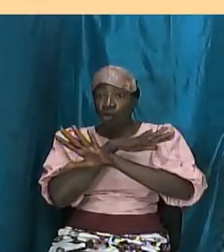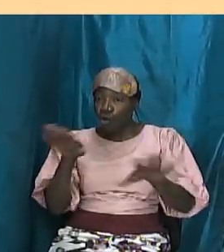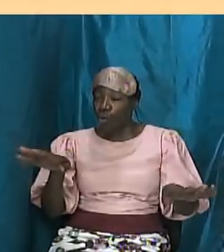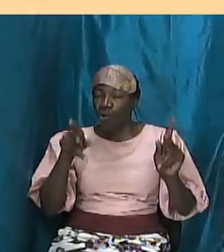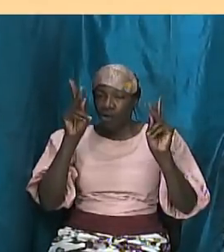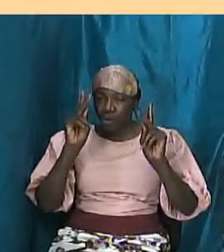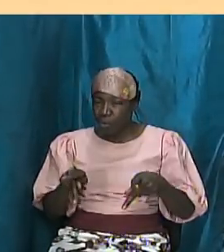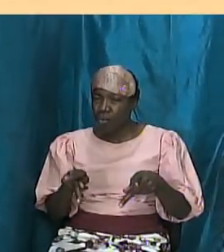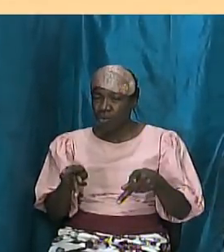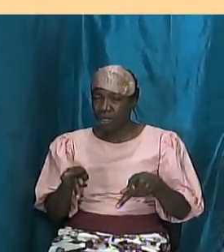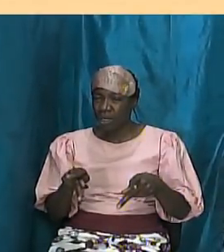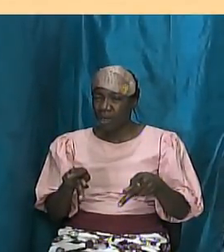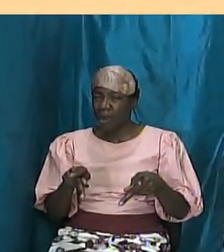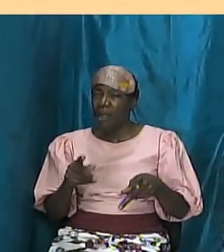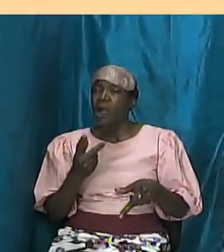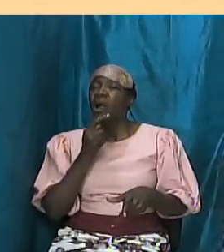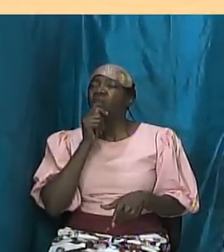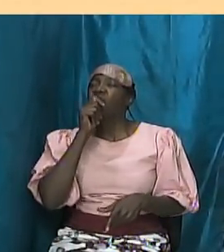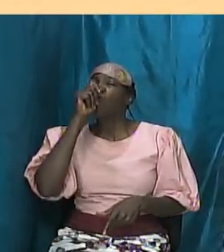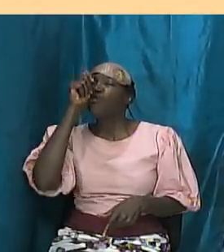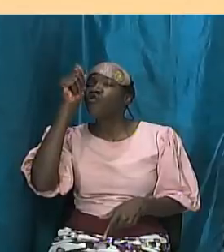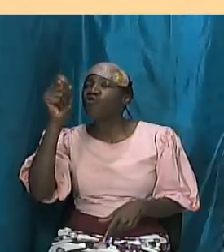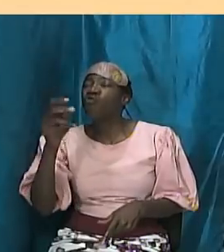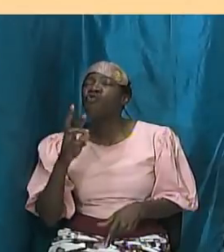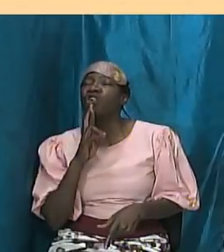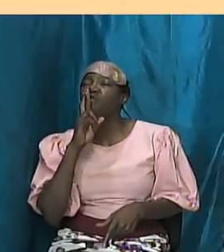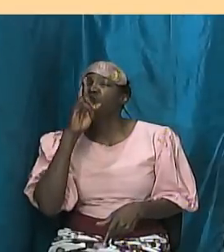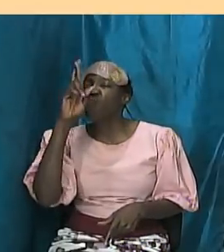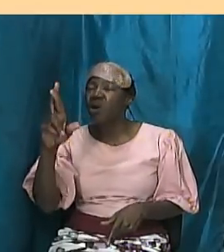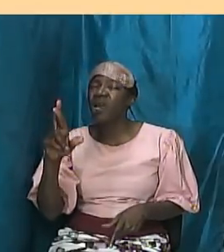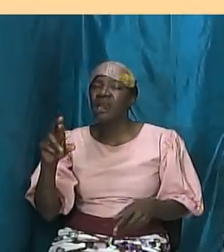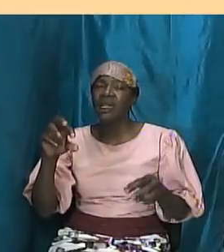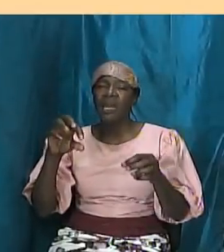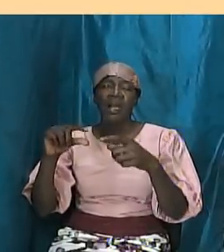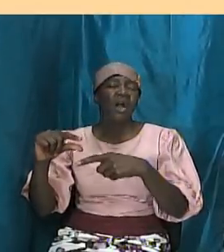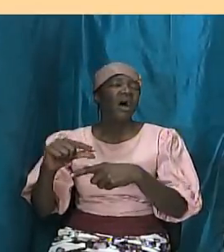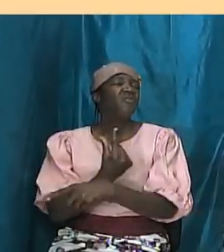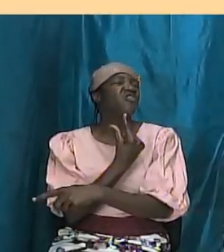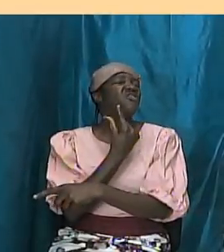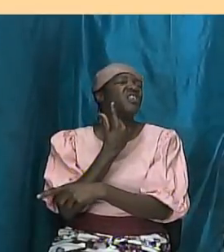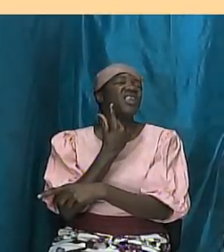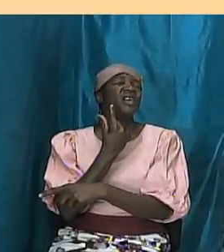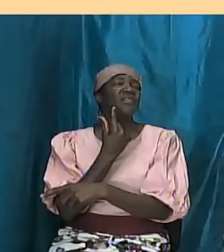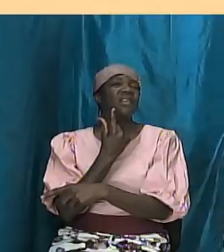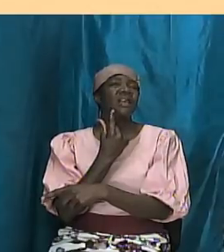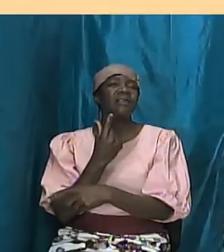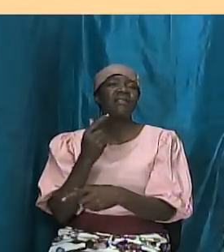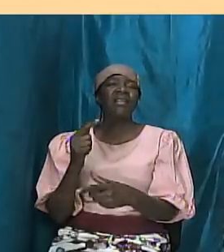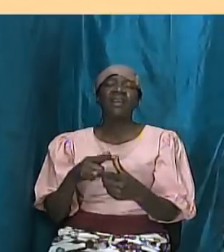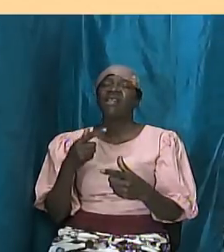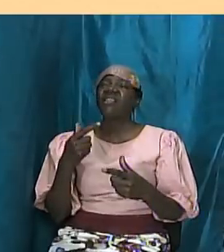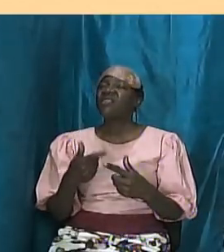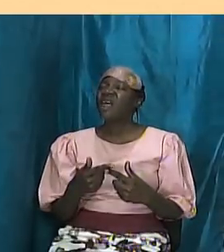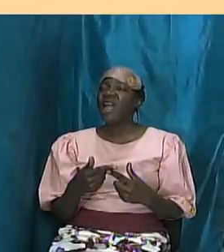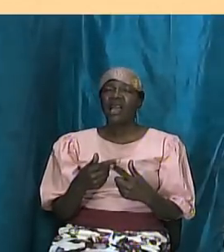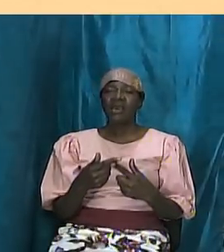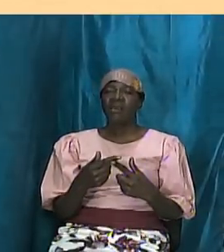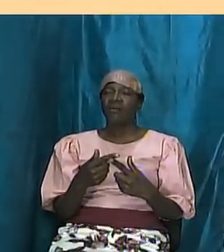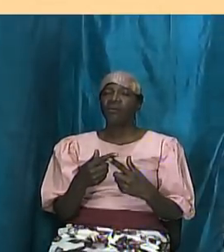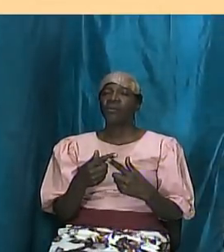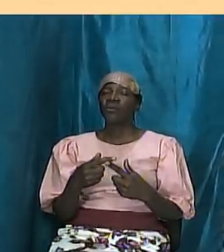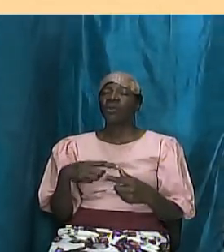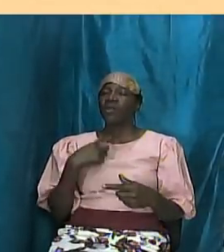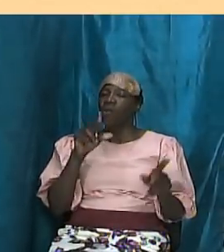the validity, the reality of the book of Genesis, then I dare say we